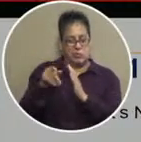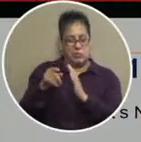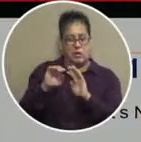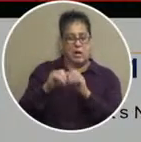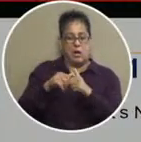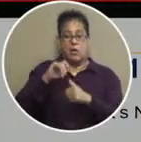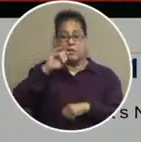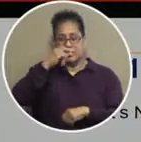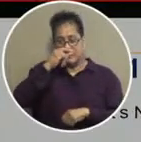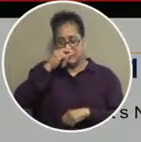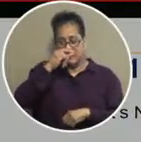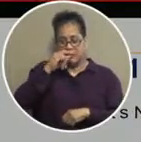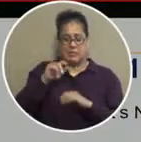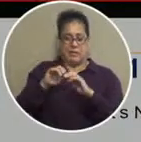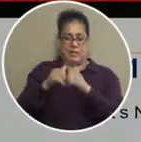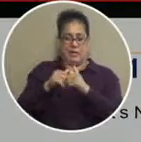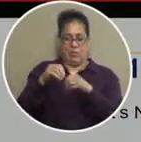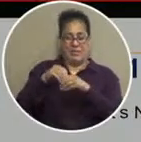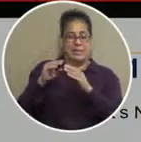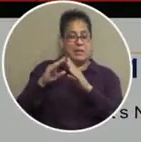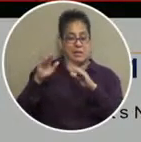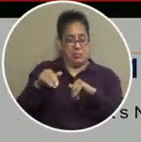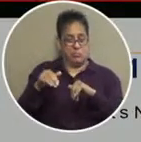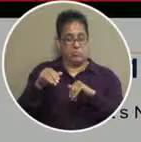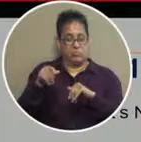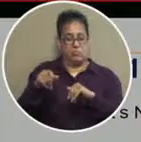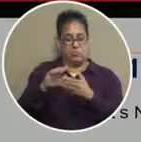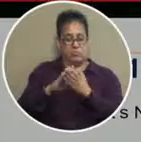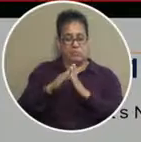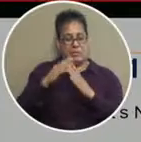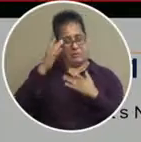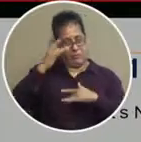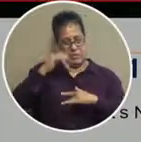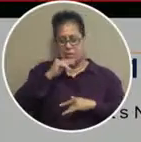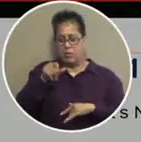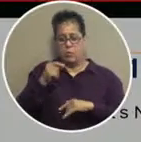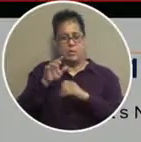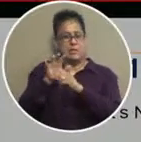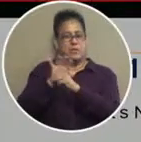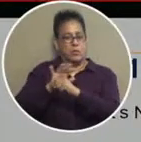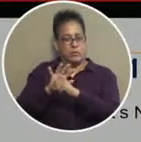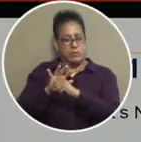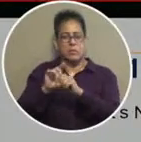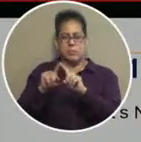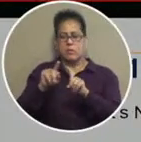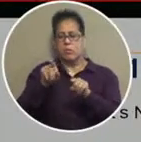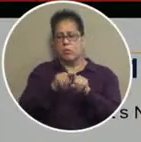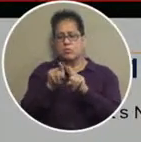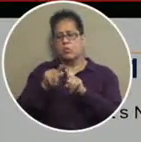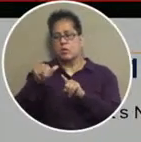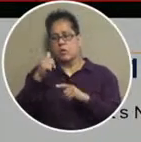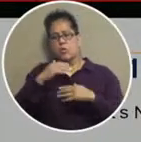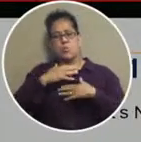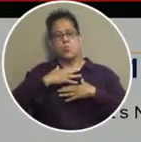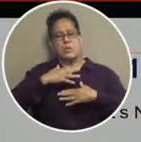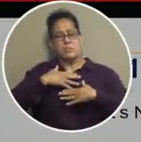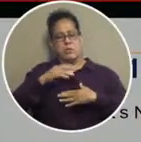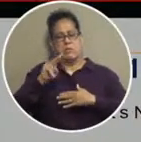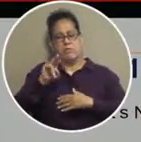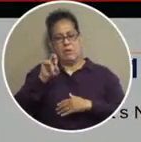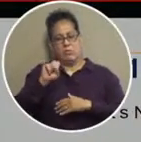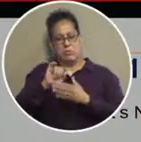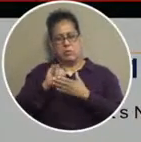our kids and our households are getting infected by not just the COVID-19, but many of the other respiratory viruses that we're going